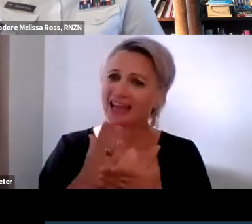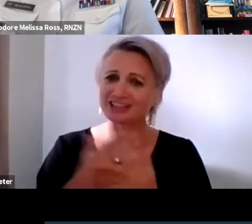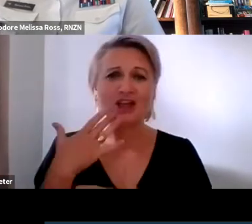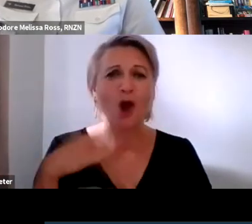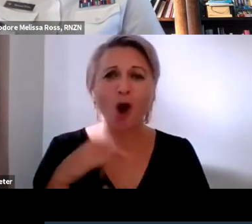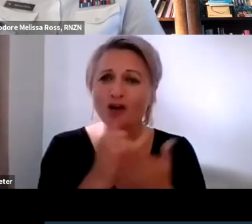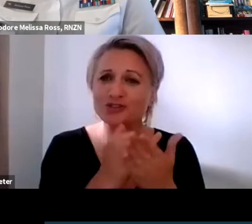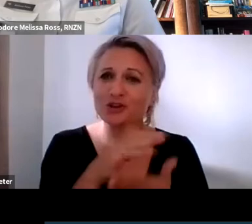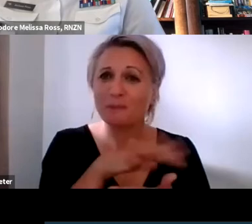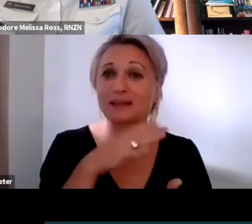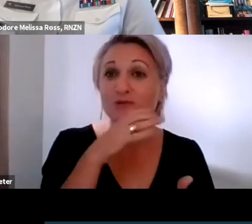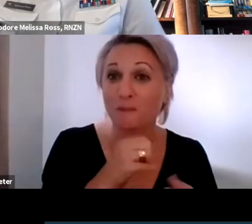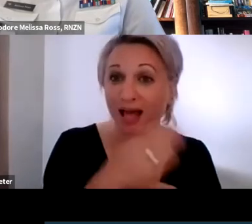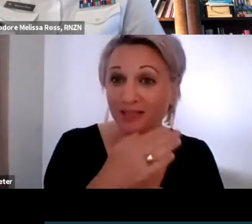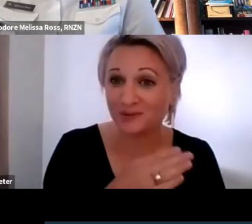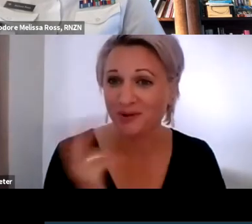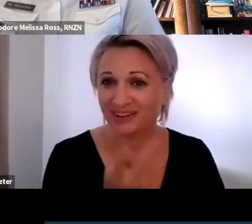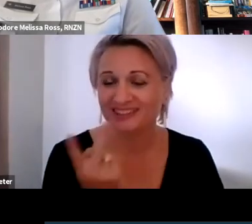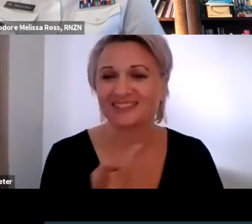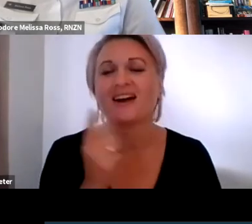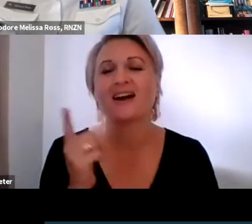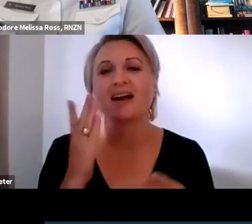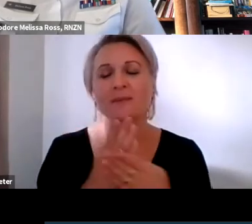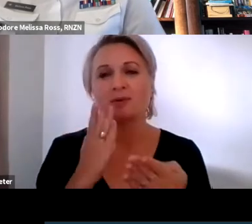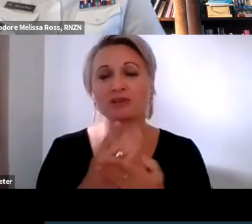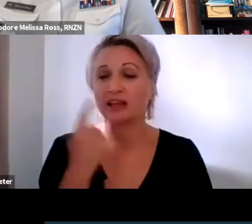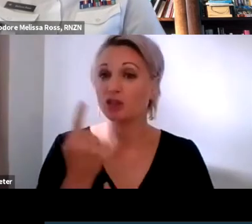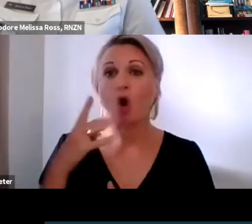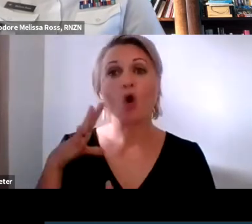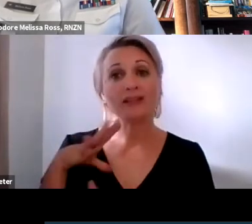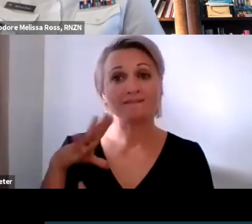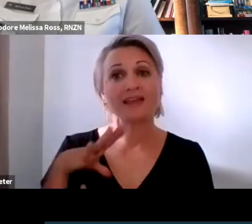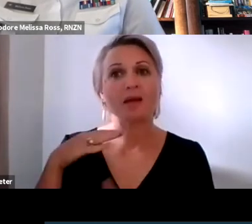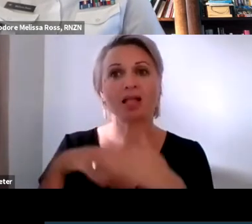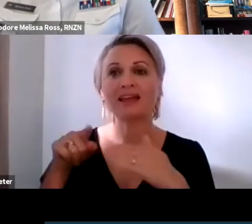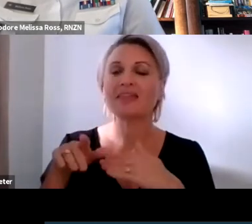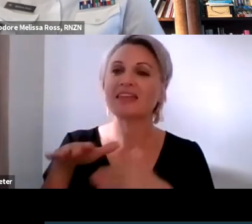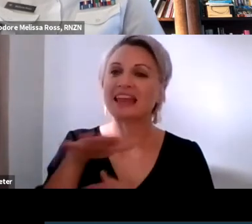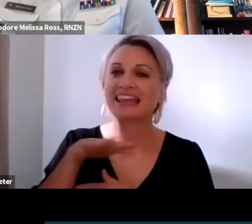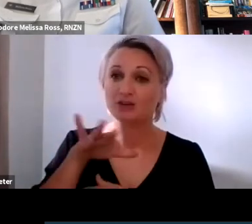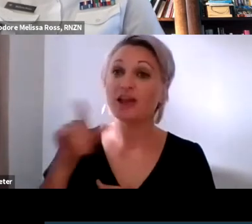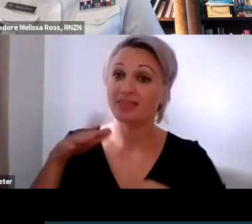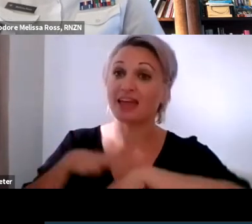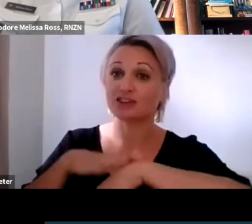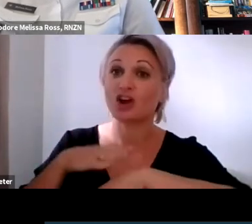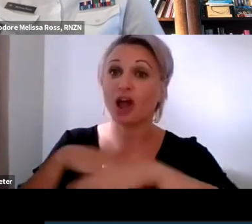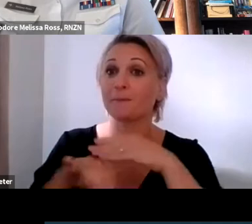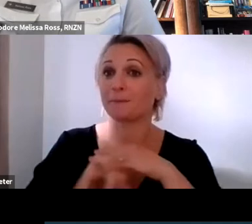well. But one of the very, or the only females in that trade at that time in our